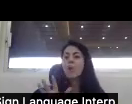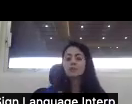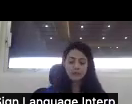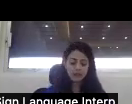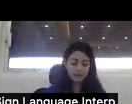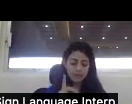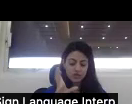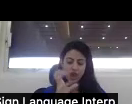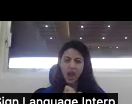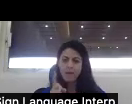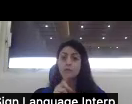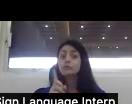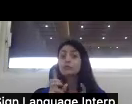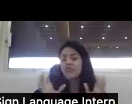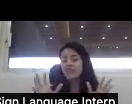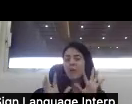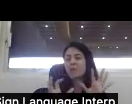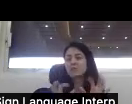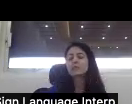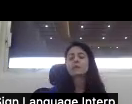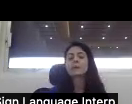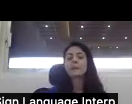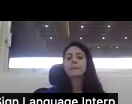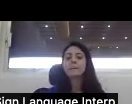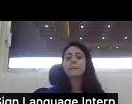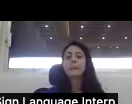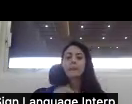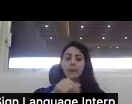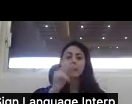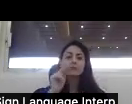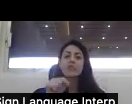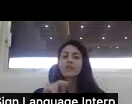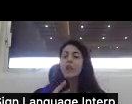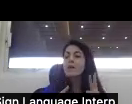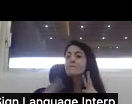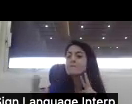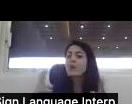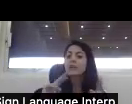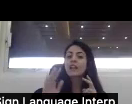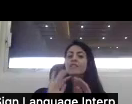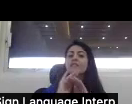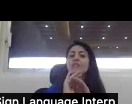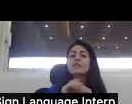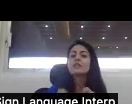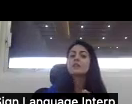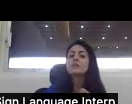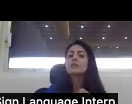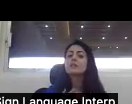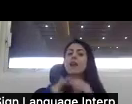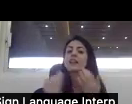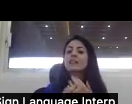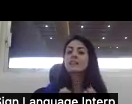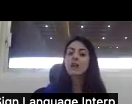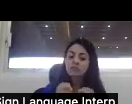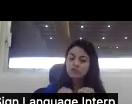see how kind of these different forms of coverage where data exists add up to making sort of the total